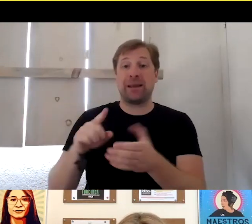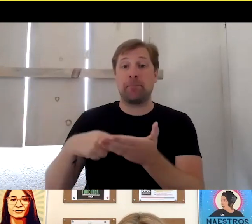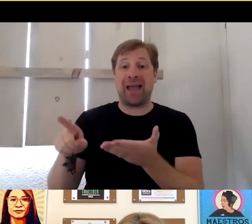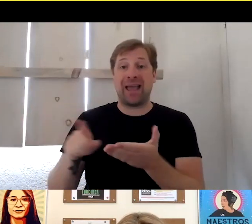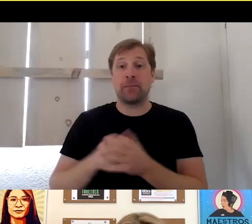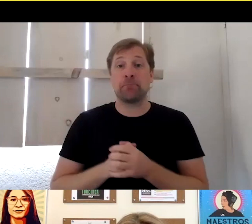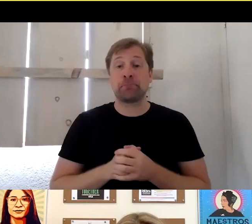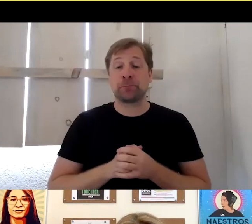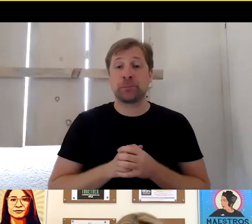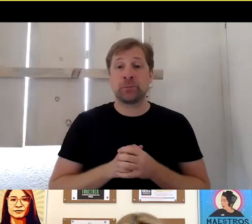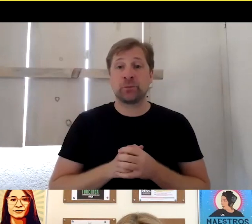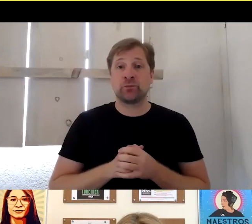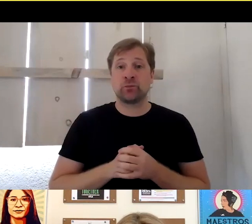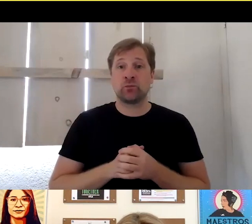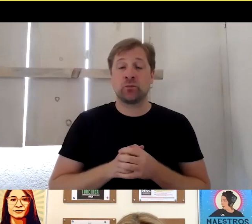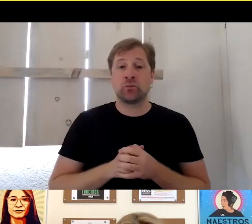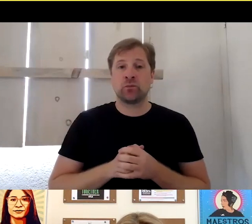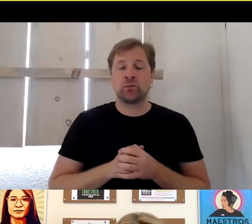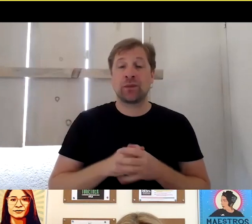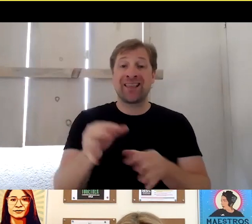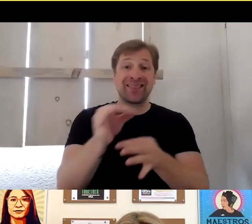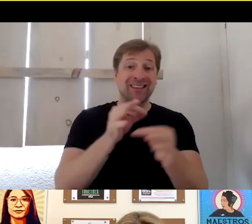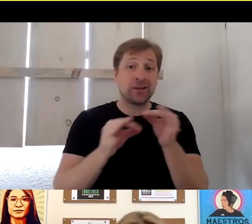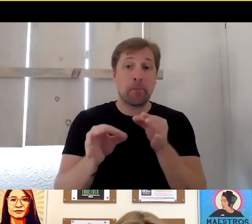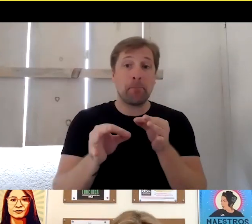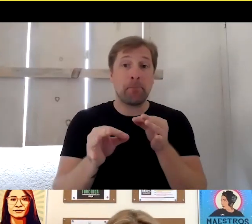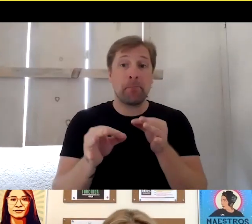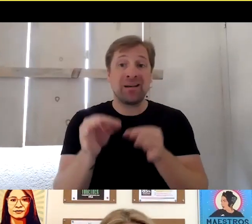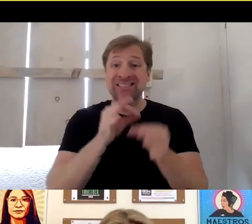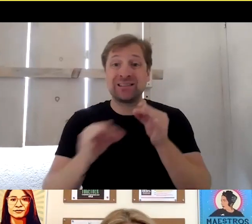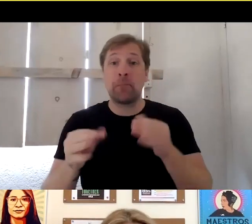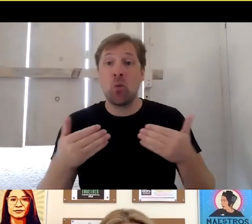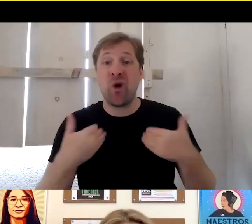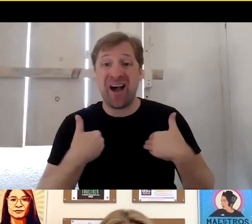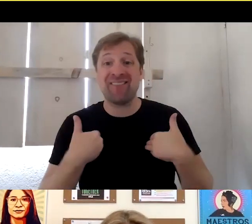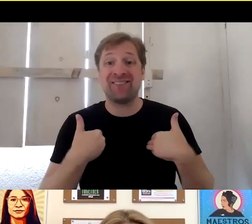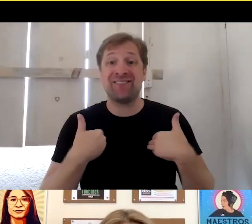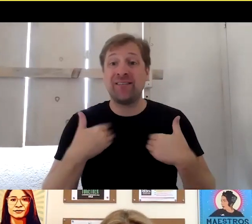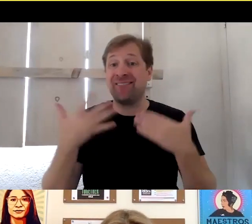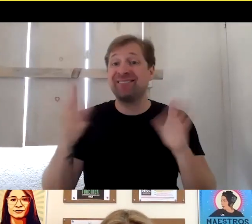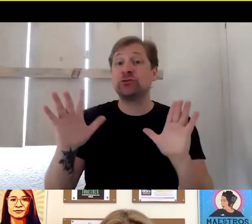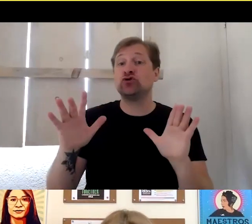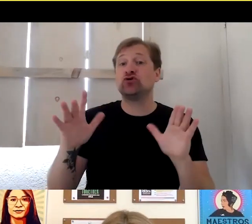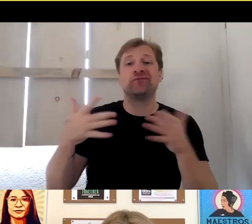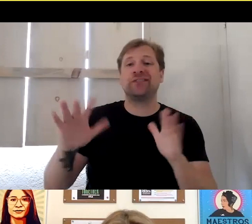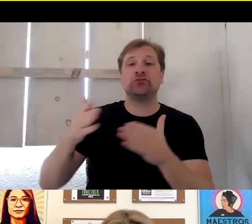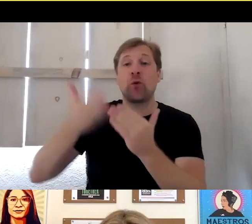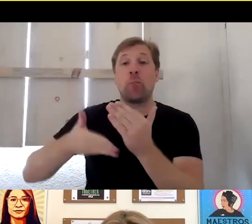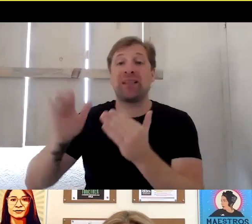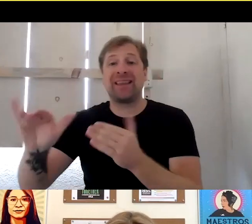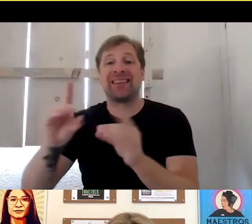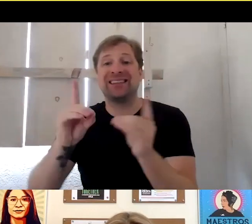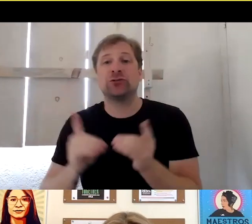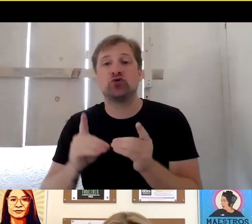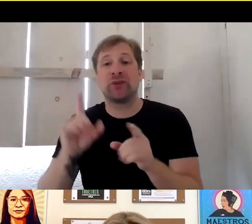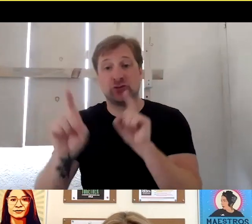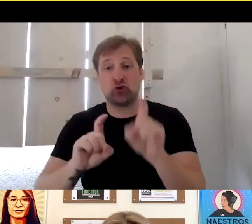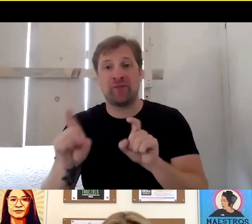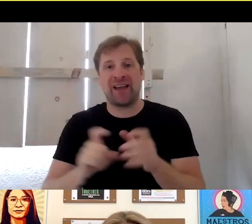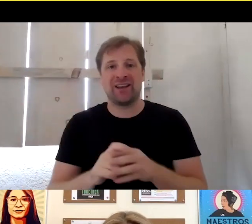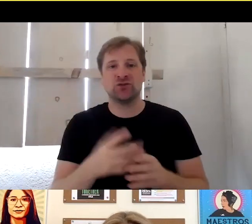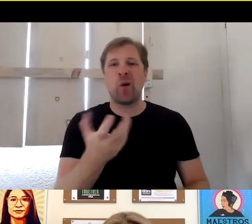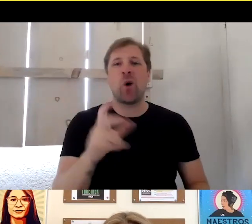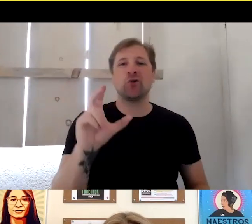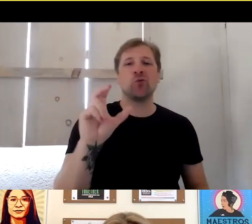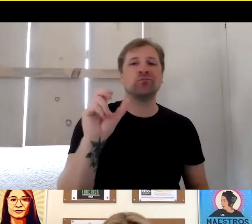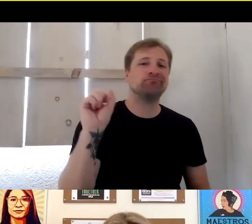will, the substitutes that have completed the district survey, which I want to make a little pitch for that,